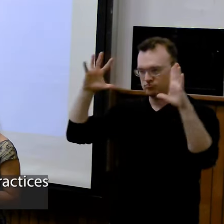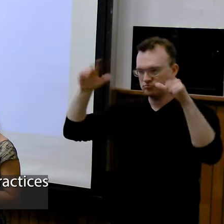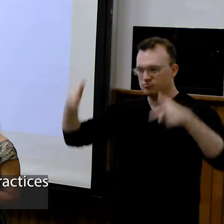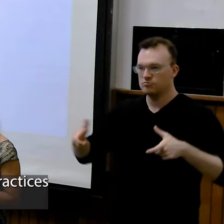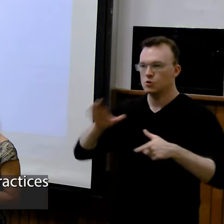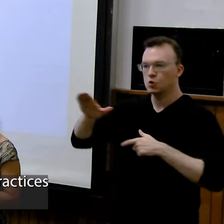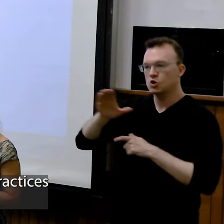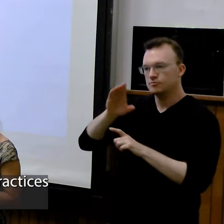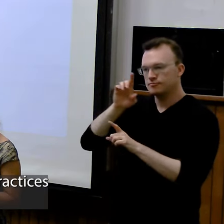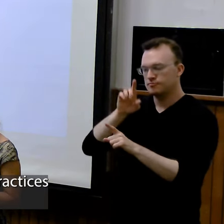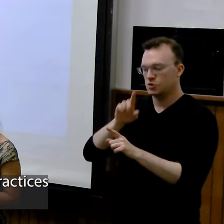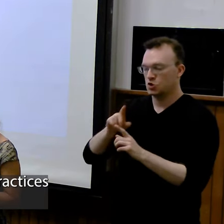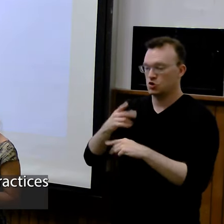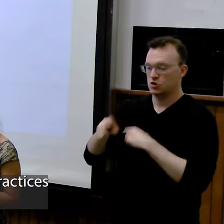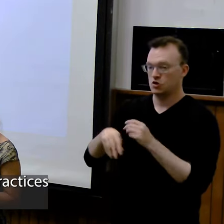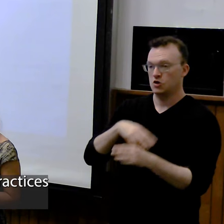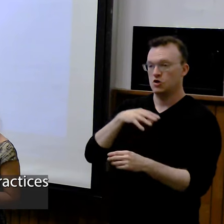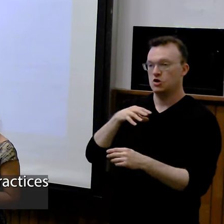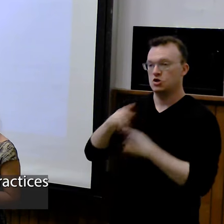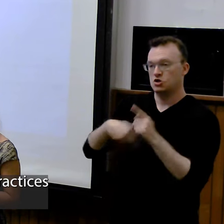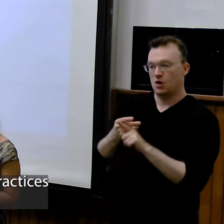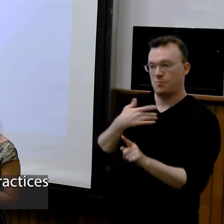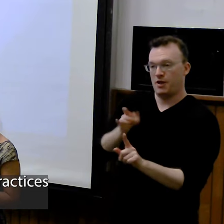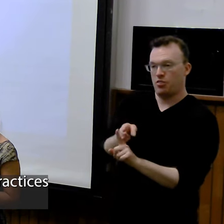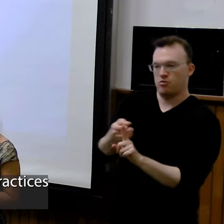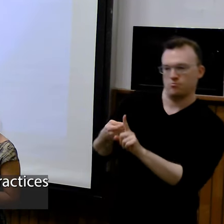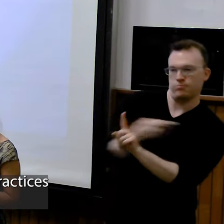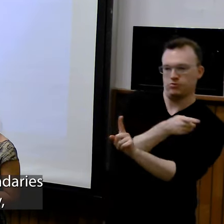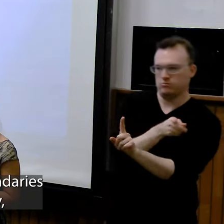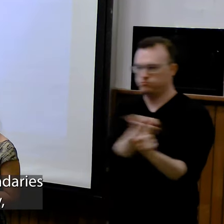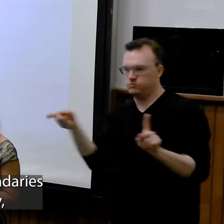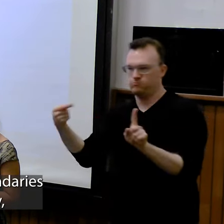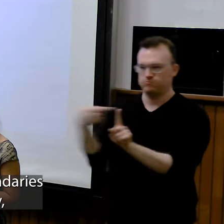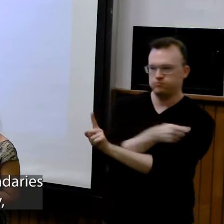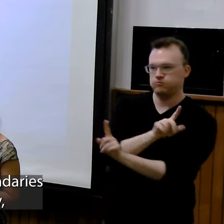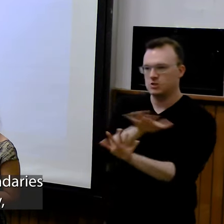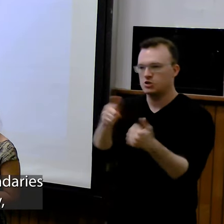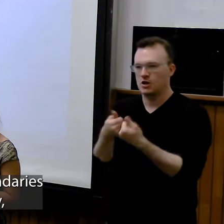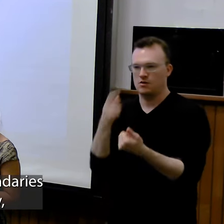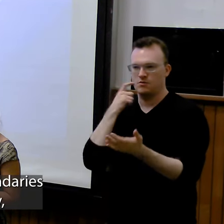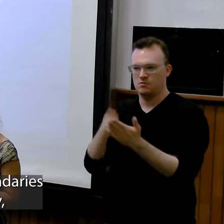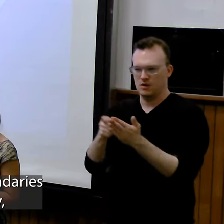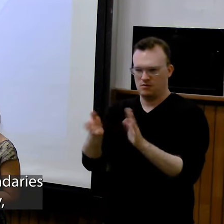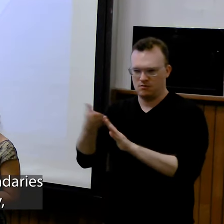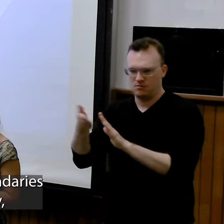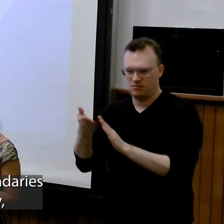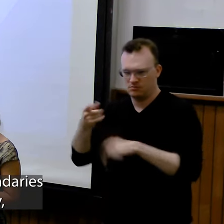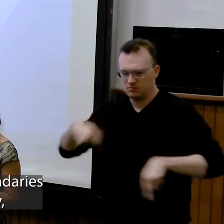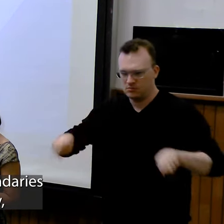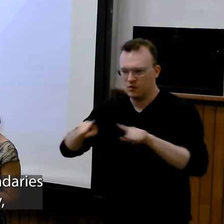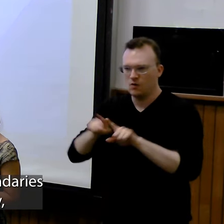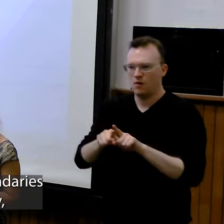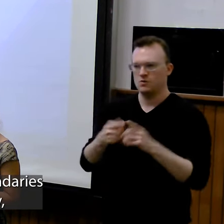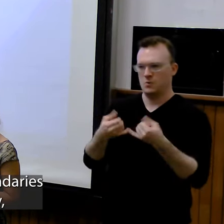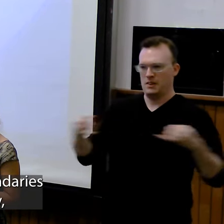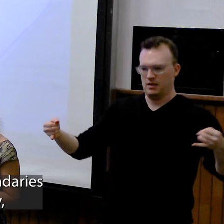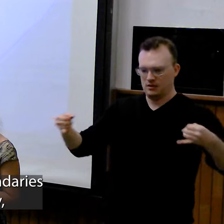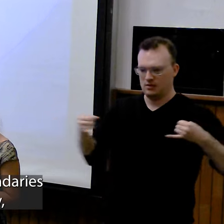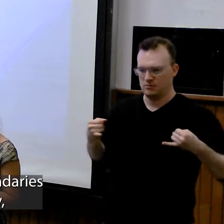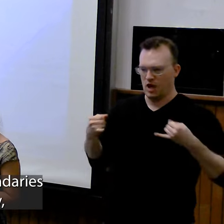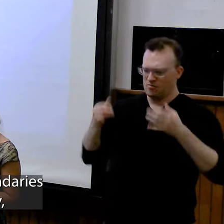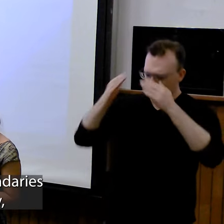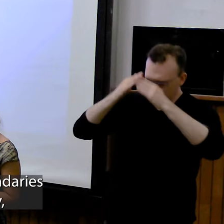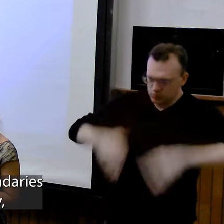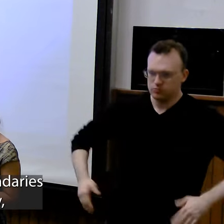Her genre-bending, gender-hacking practices challenge the existing operating mechanisms and the boundaries imposed